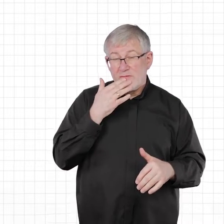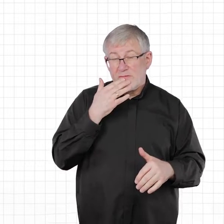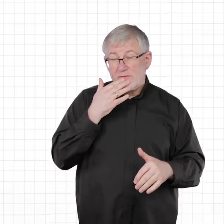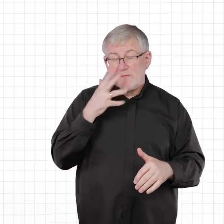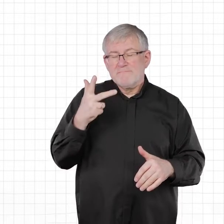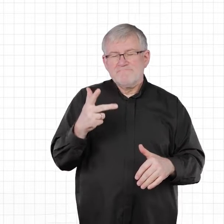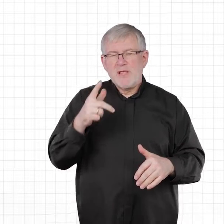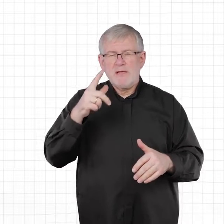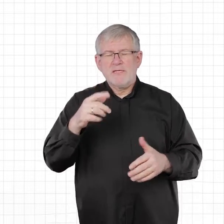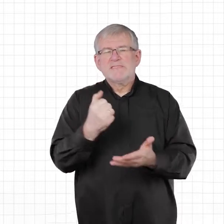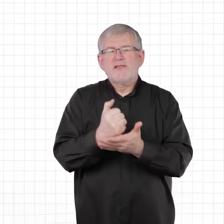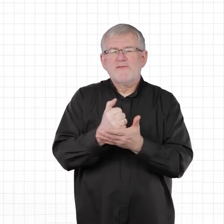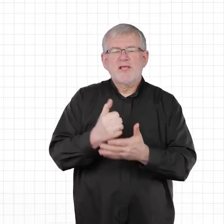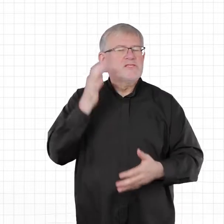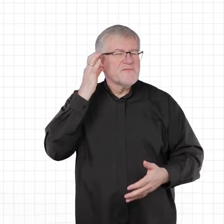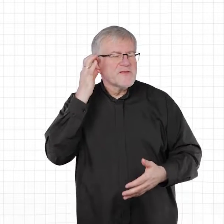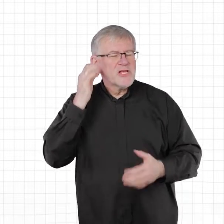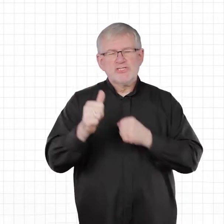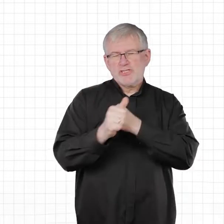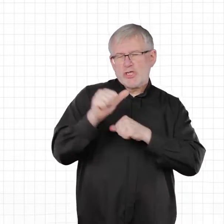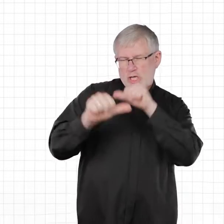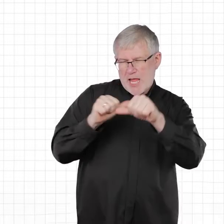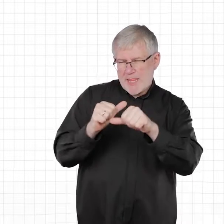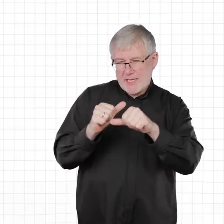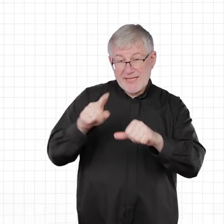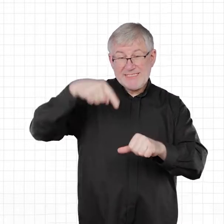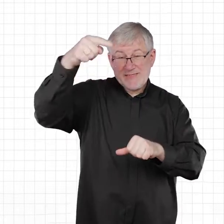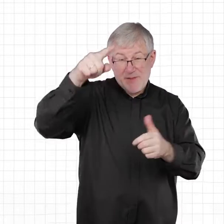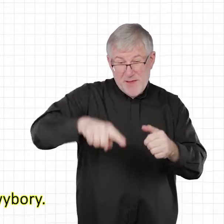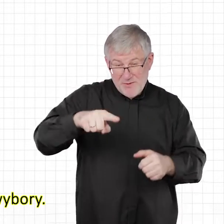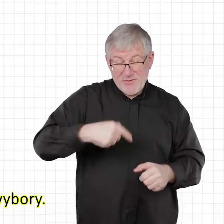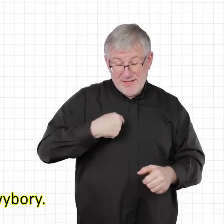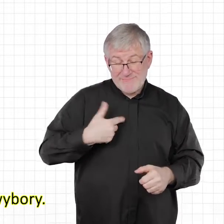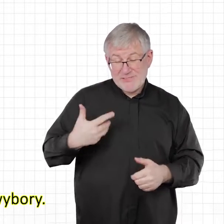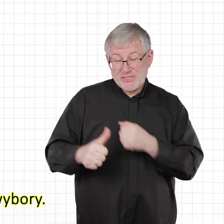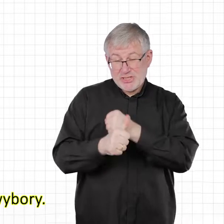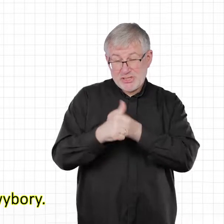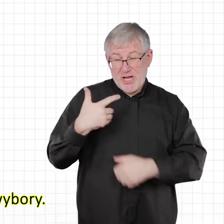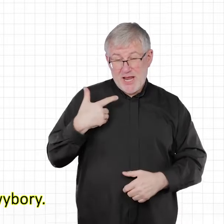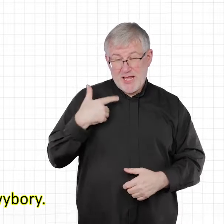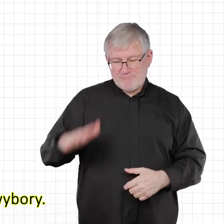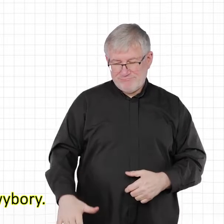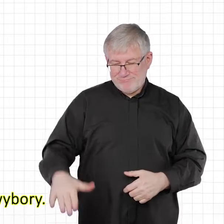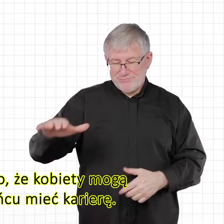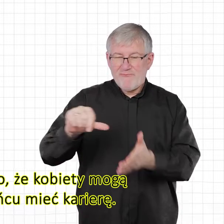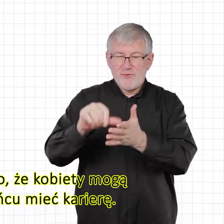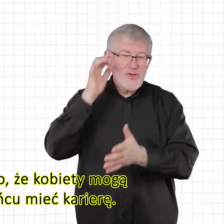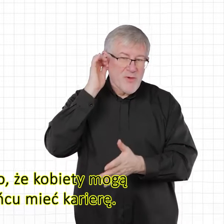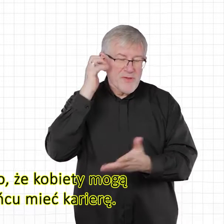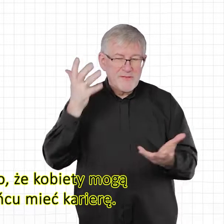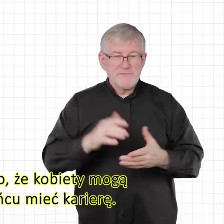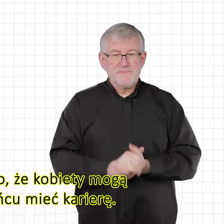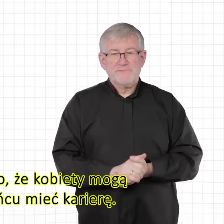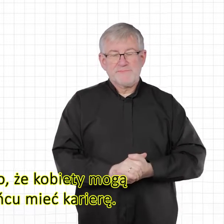belief that anything is possible, that you're not confined by society in your choices. And at